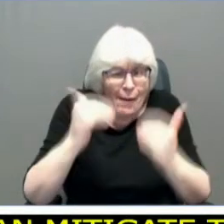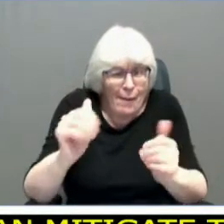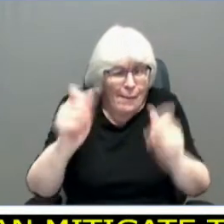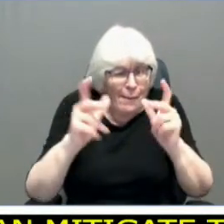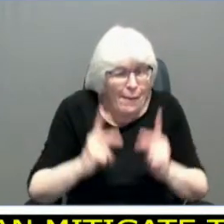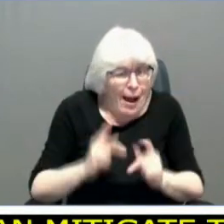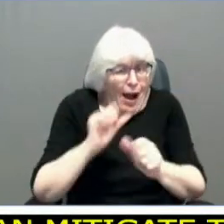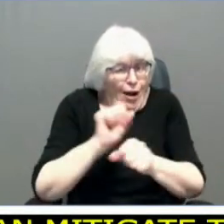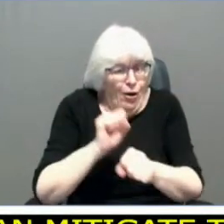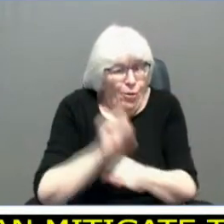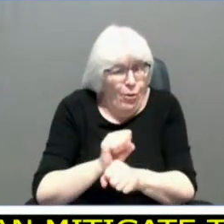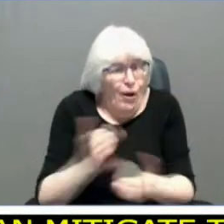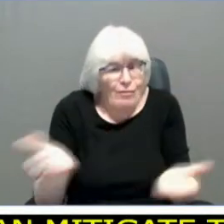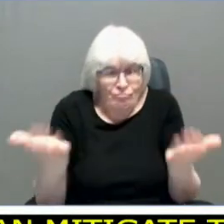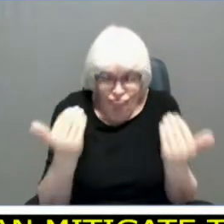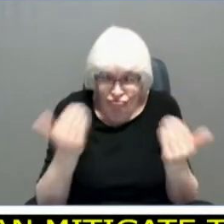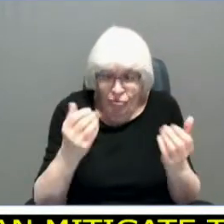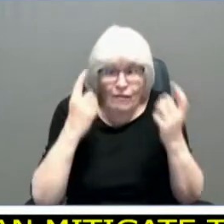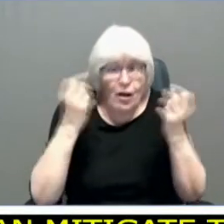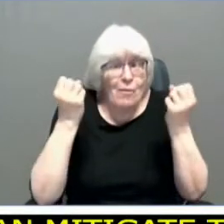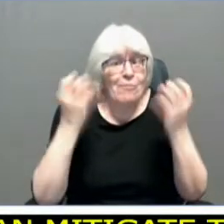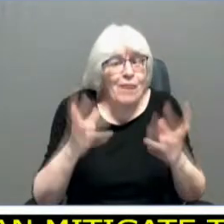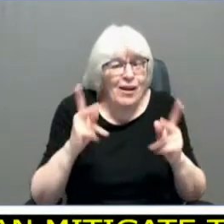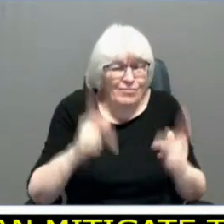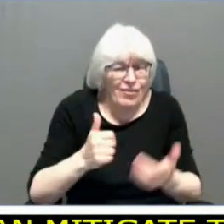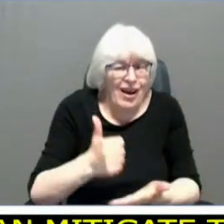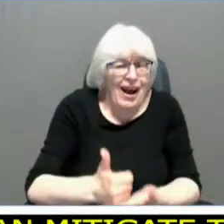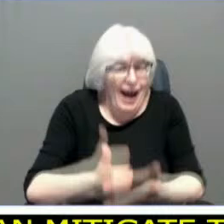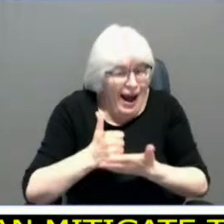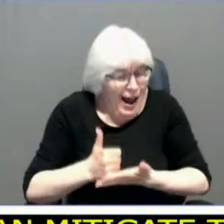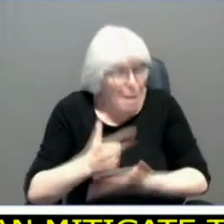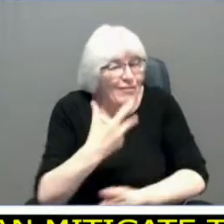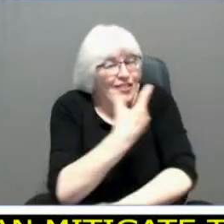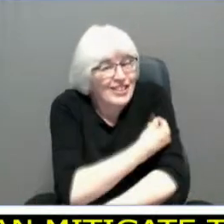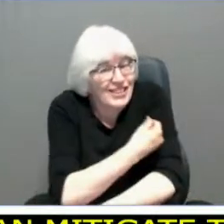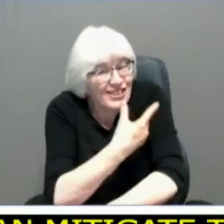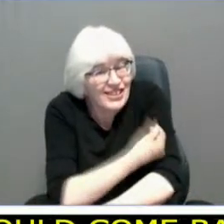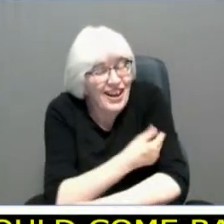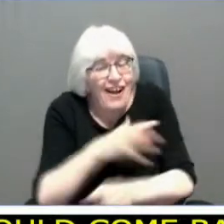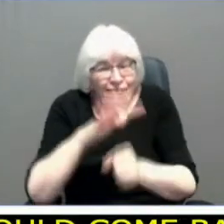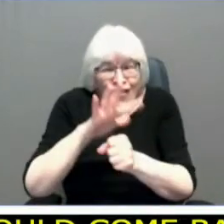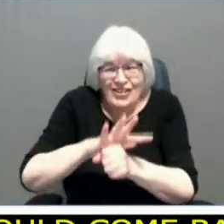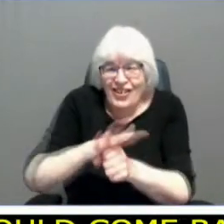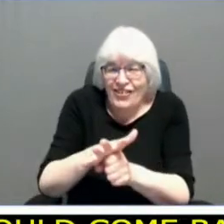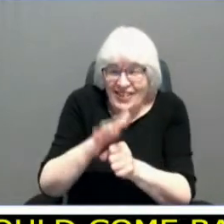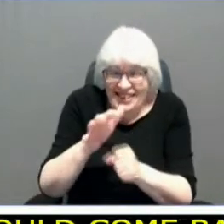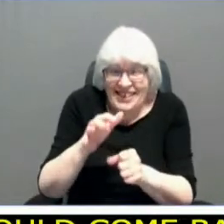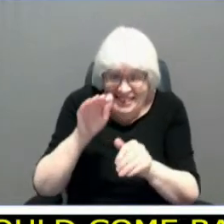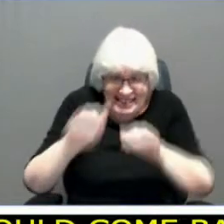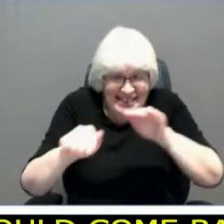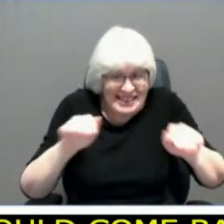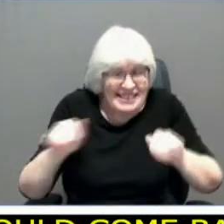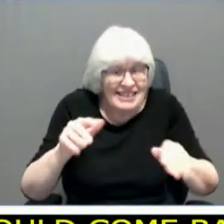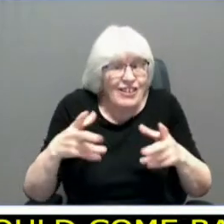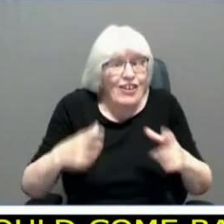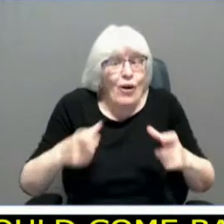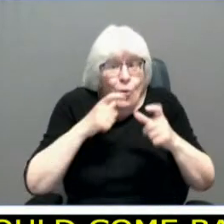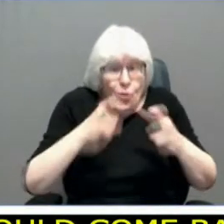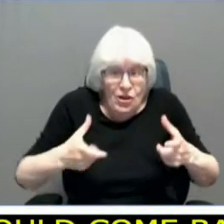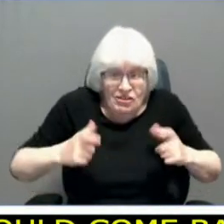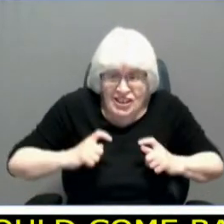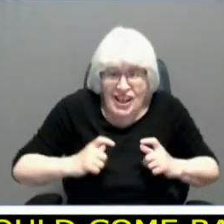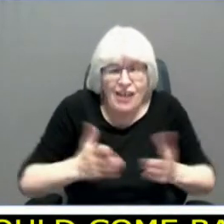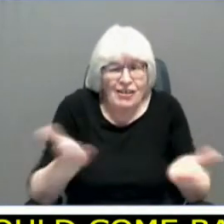vaccinations requirements in COVID. So we've actually put out a request to retired nurses. And that could make a big step change this summer